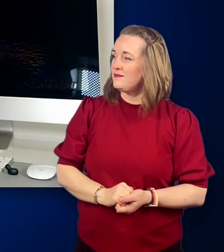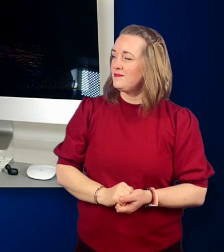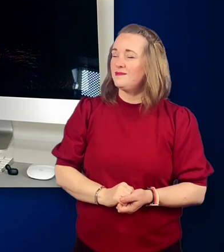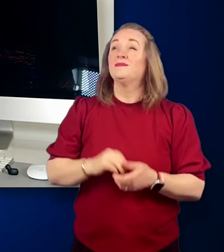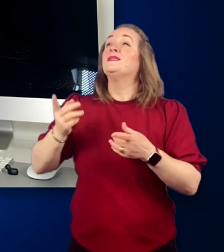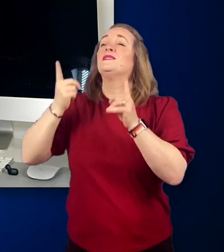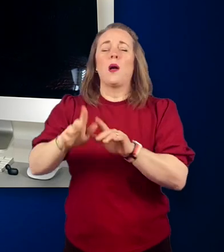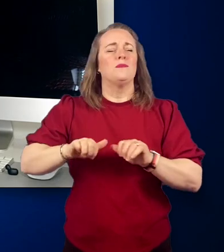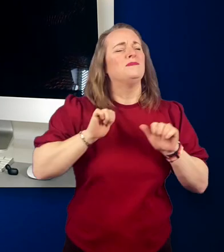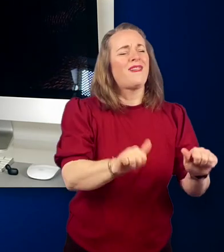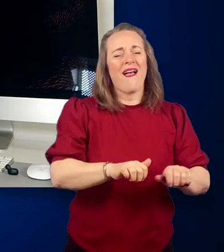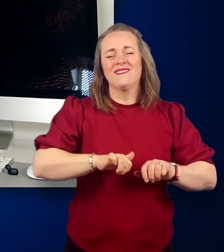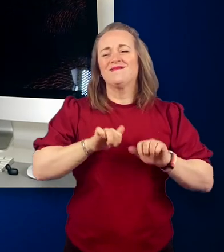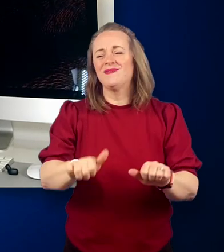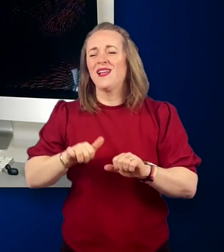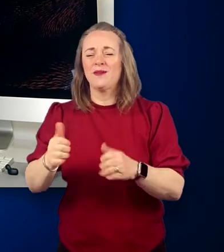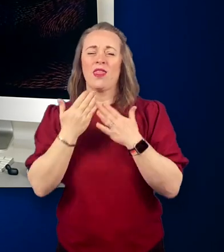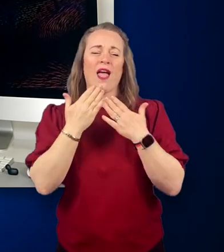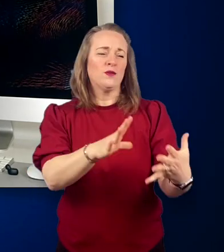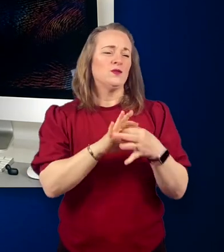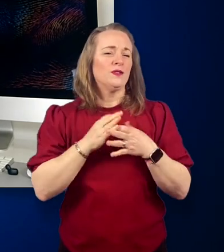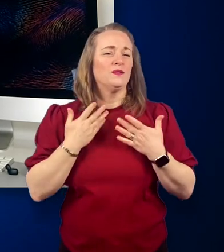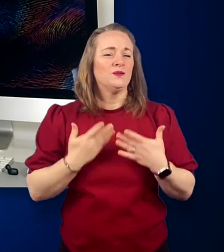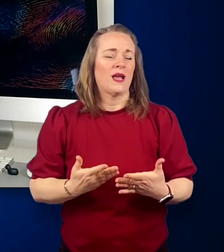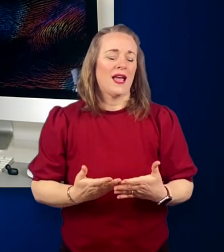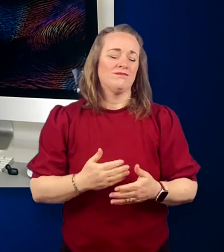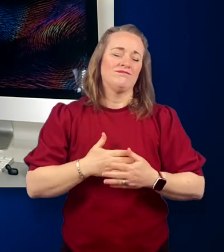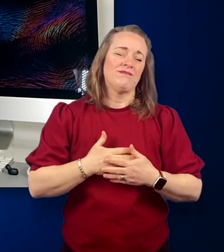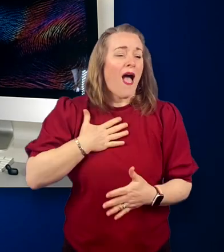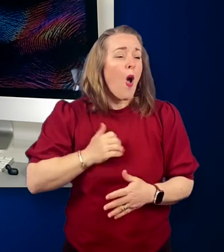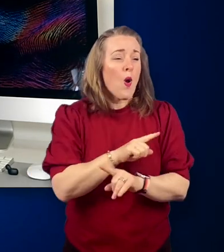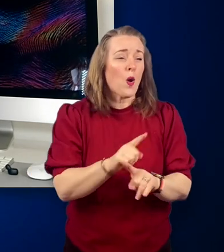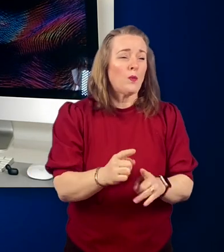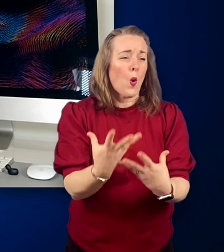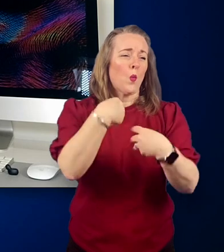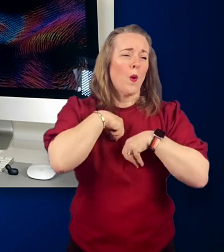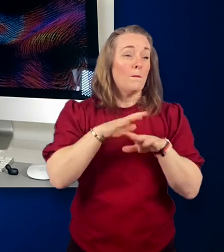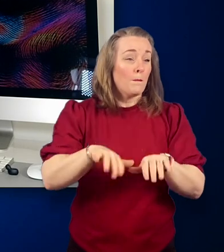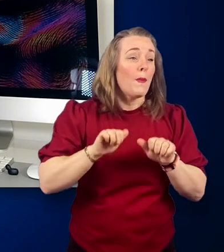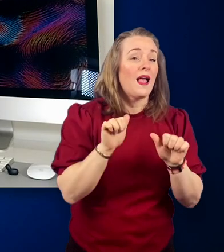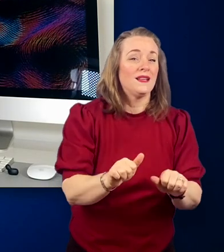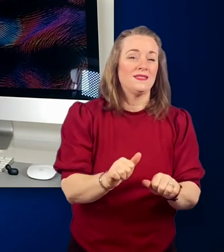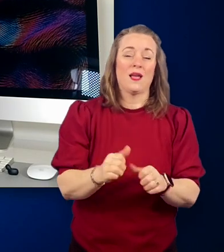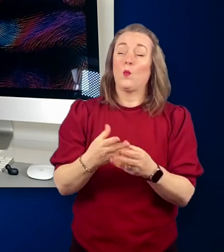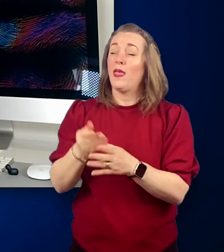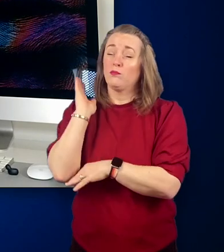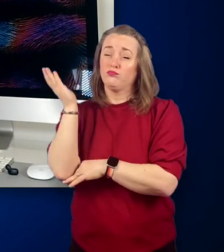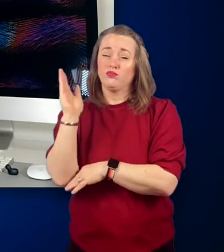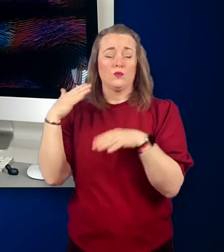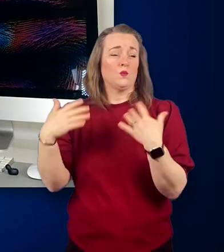God bless you so much for joining today's service. I hope you've been blessed with a wonderful message, a new